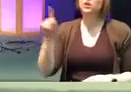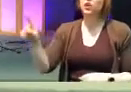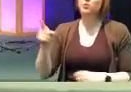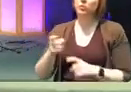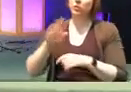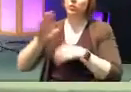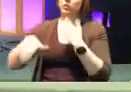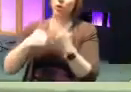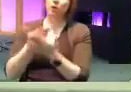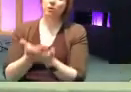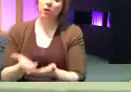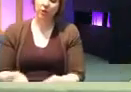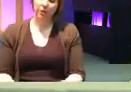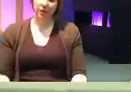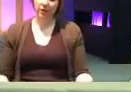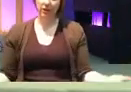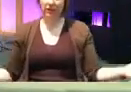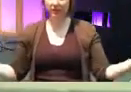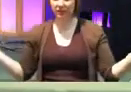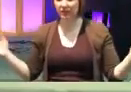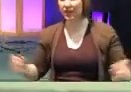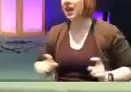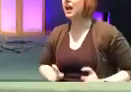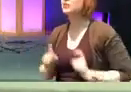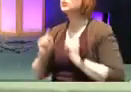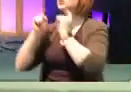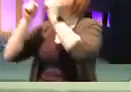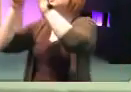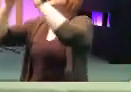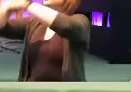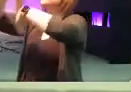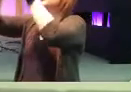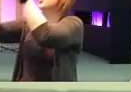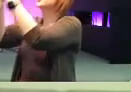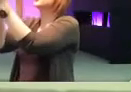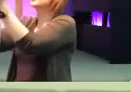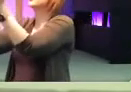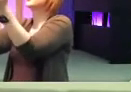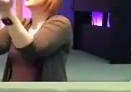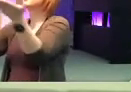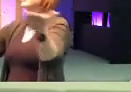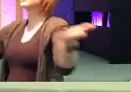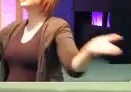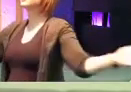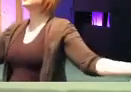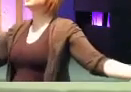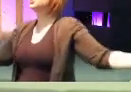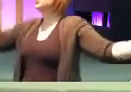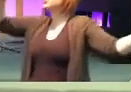For from you are all things, and to you